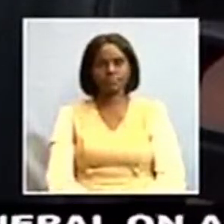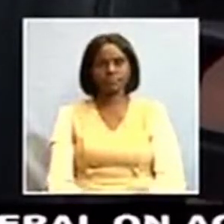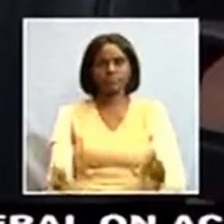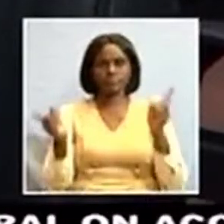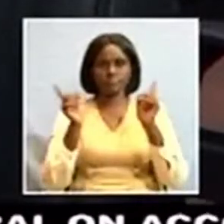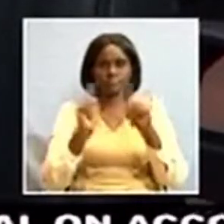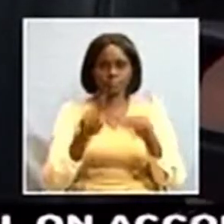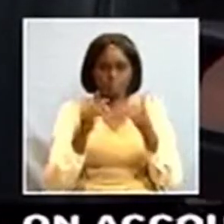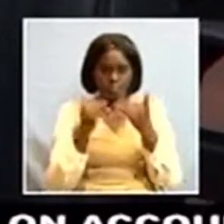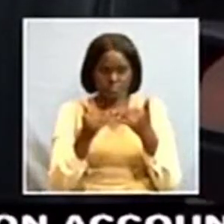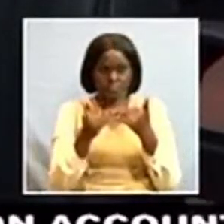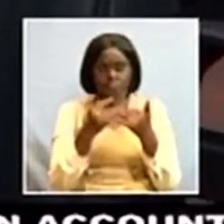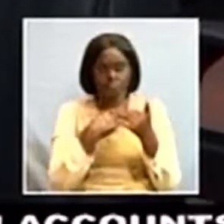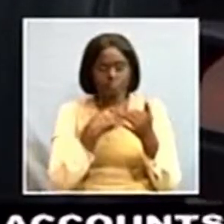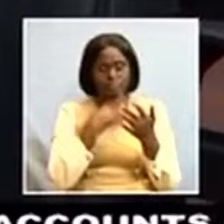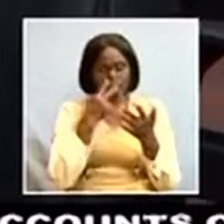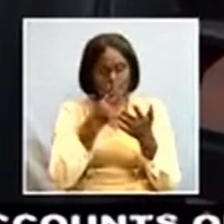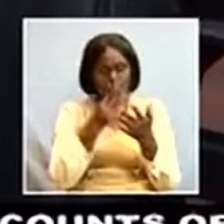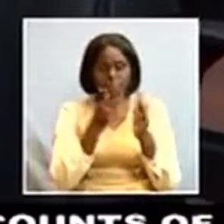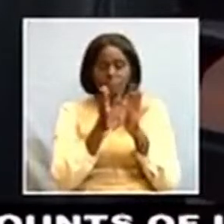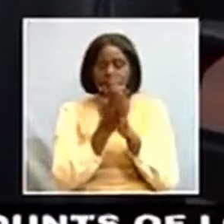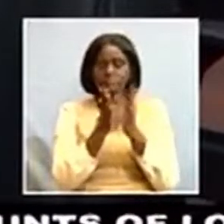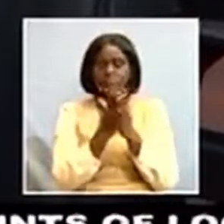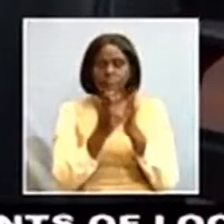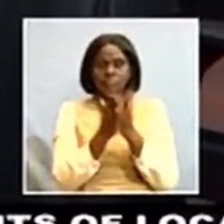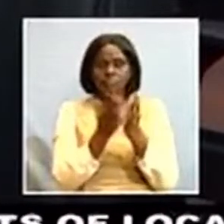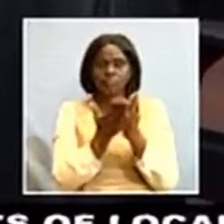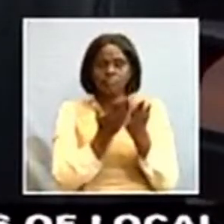When I look at the main ledger